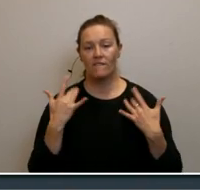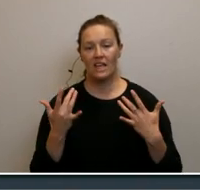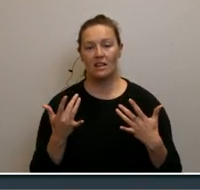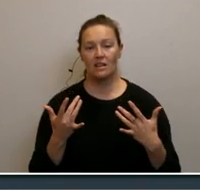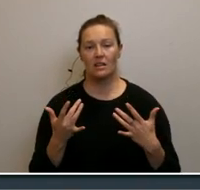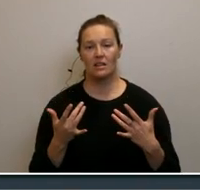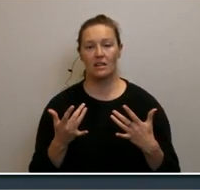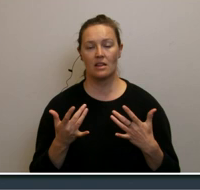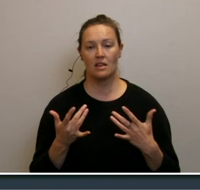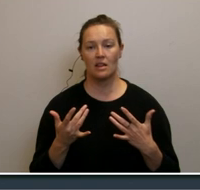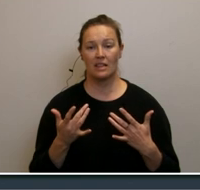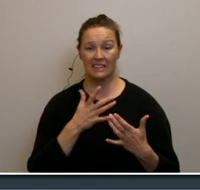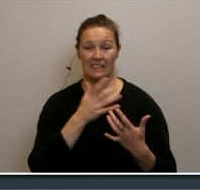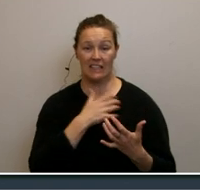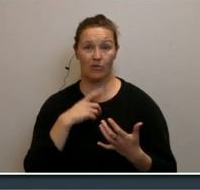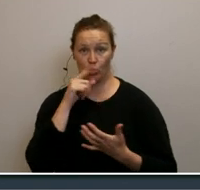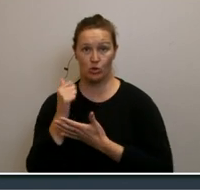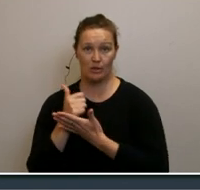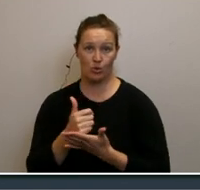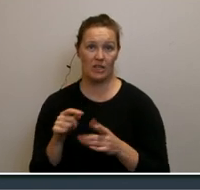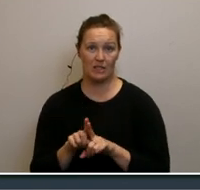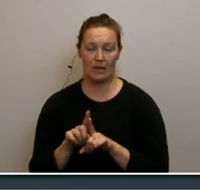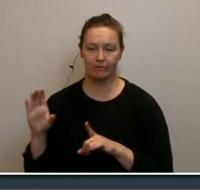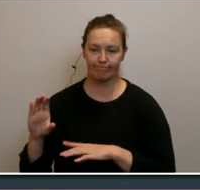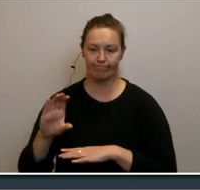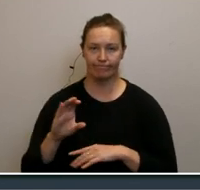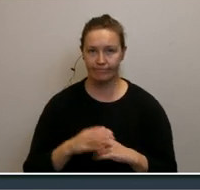potentially get the government behind it as well.